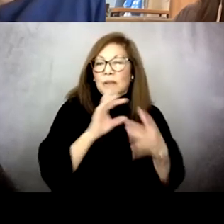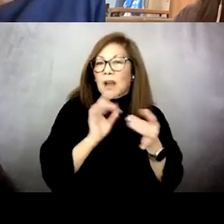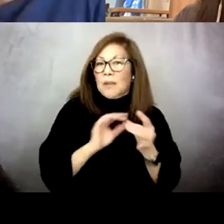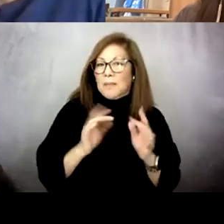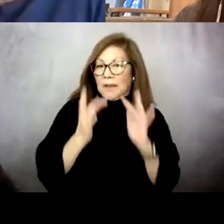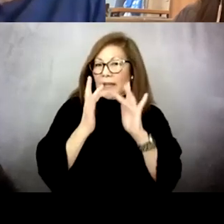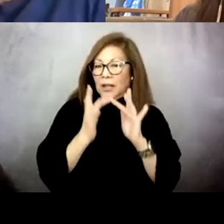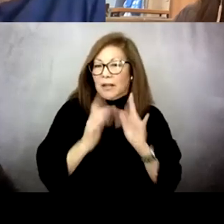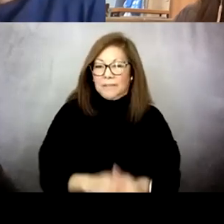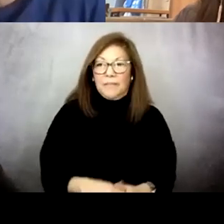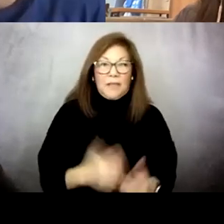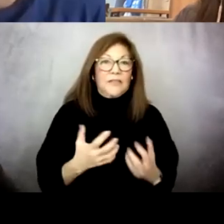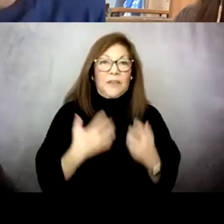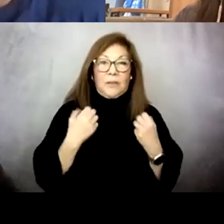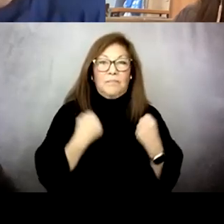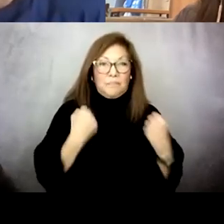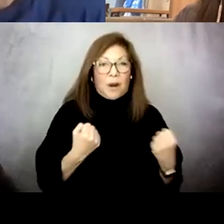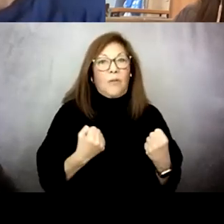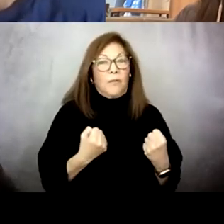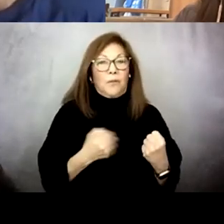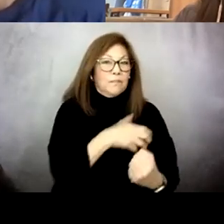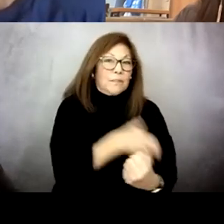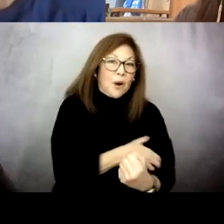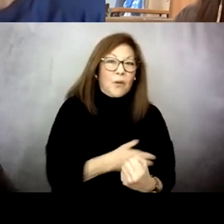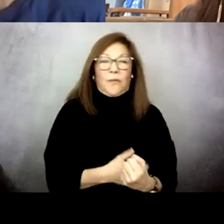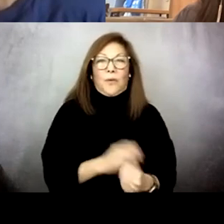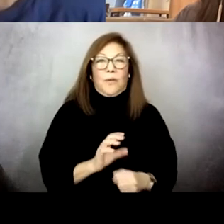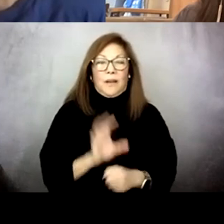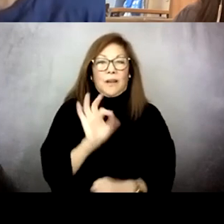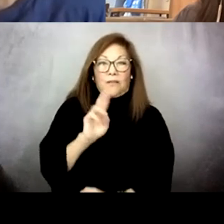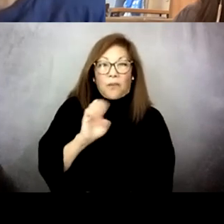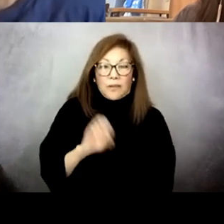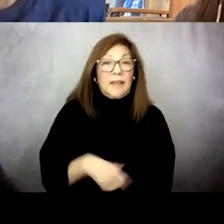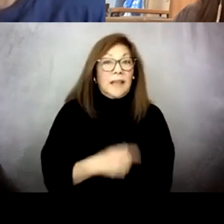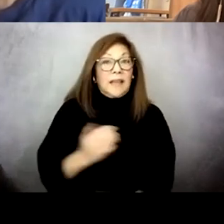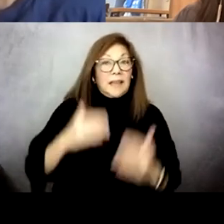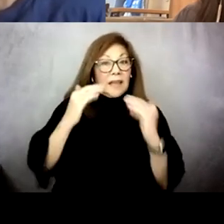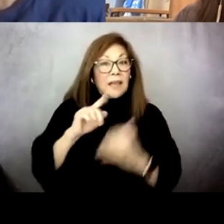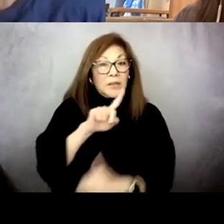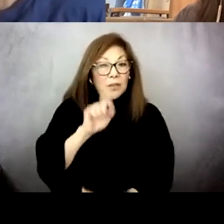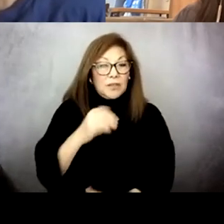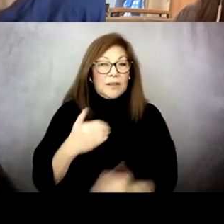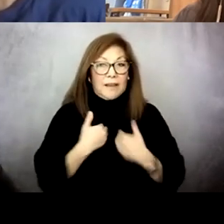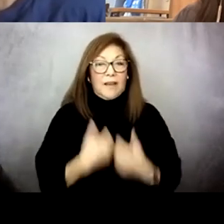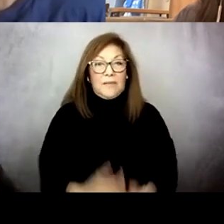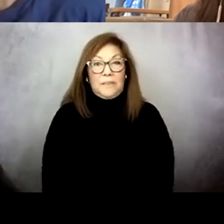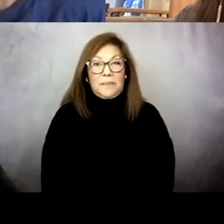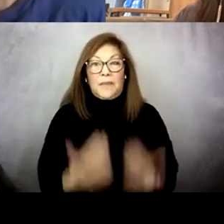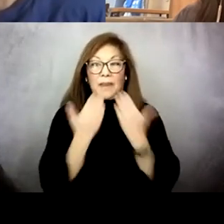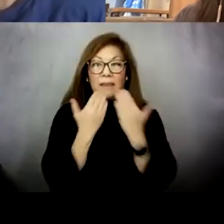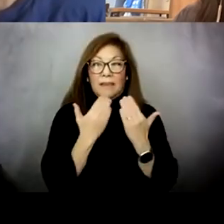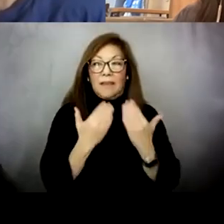It's such a powerful force. So yeah, the next question I have, and thanks,